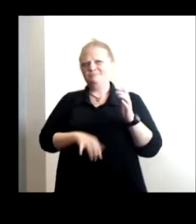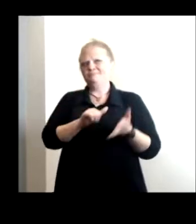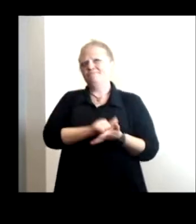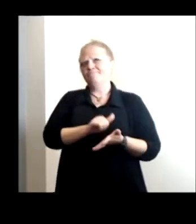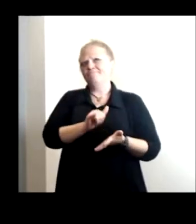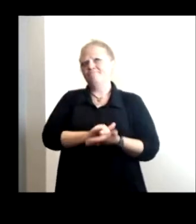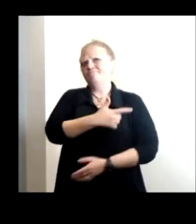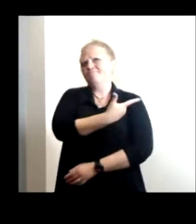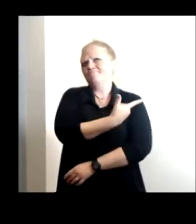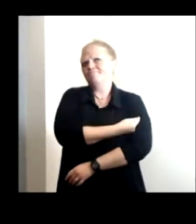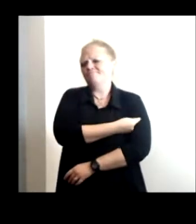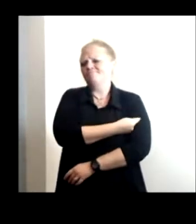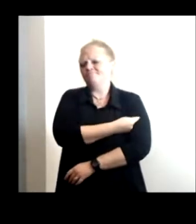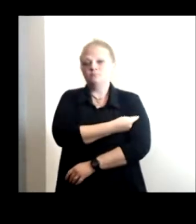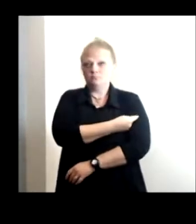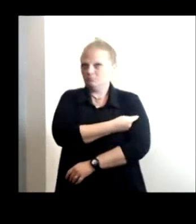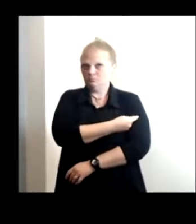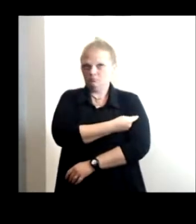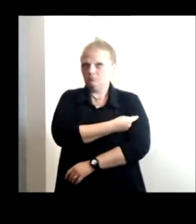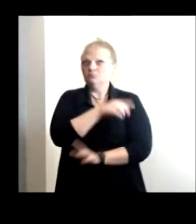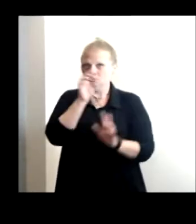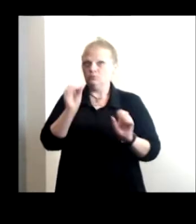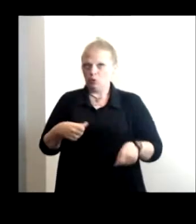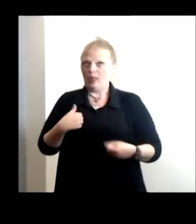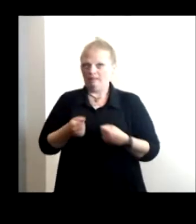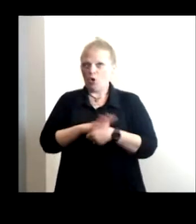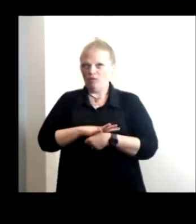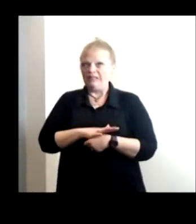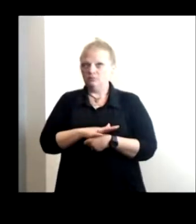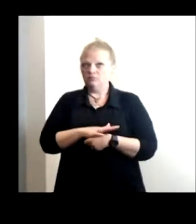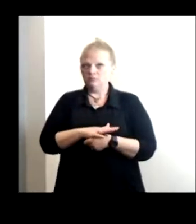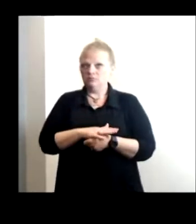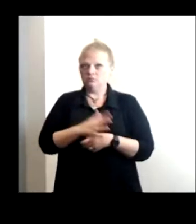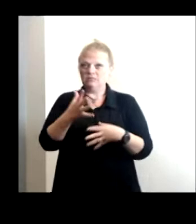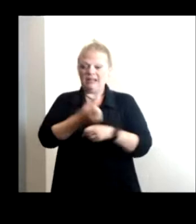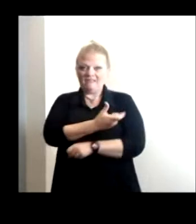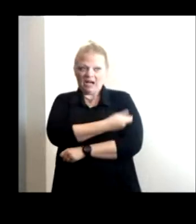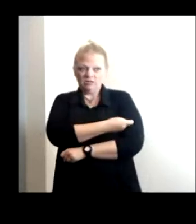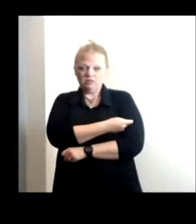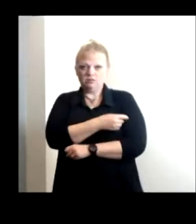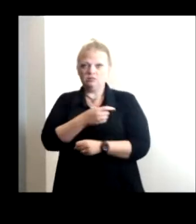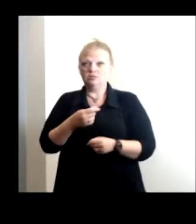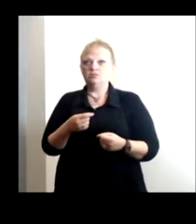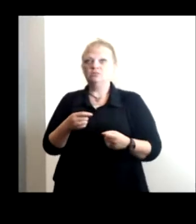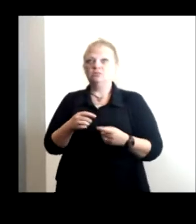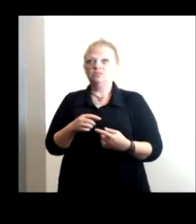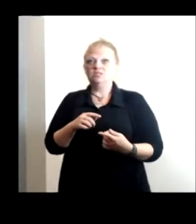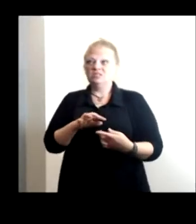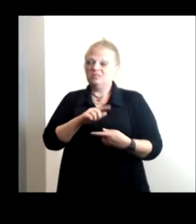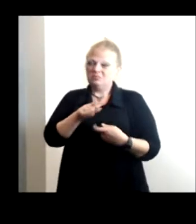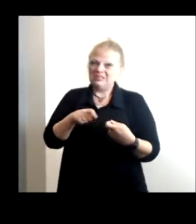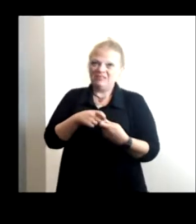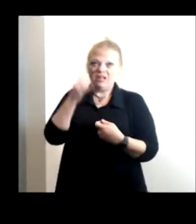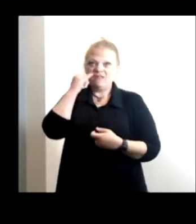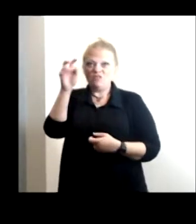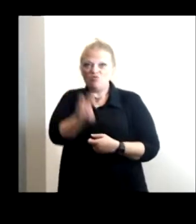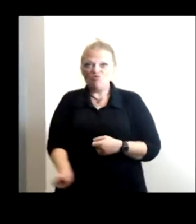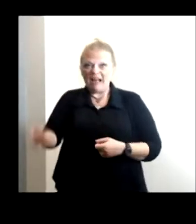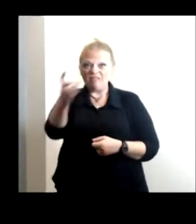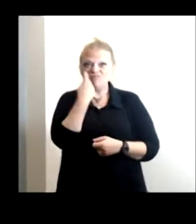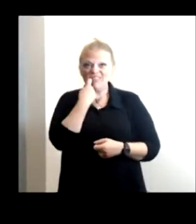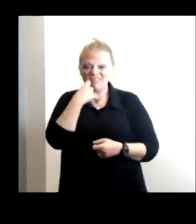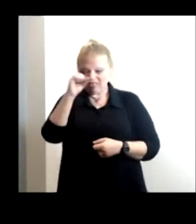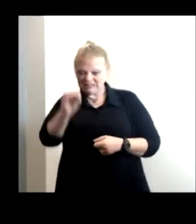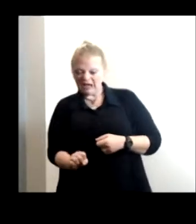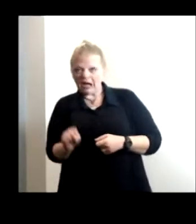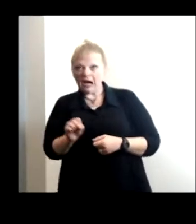because I was vaccinated, you could have COVID. Get vaccinated. And especially get vaccinated if you traveled recently, including down